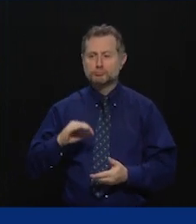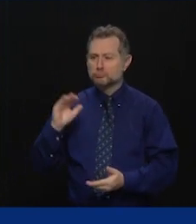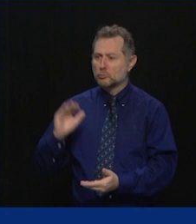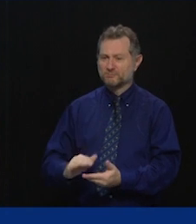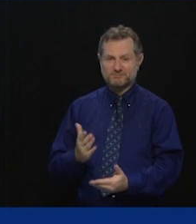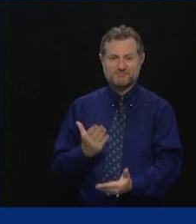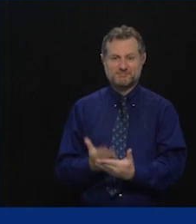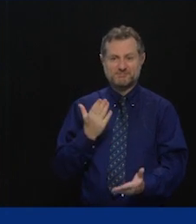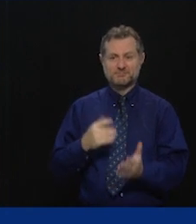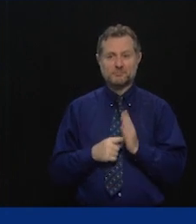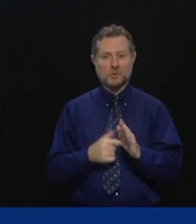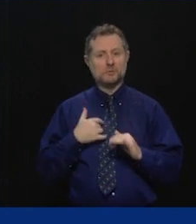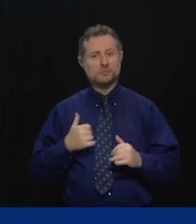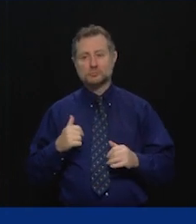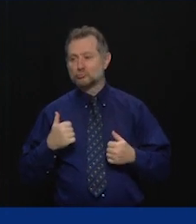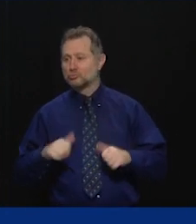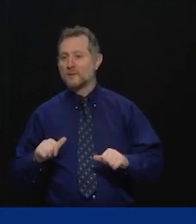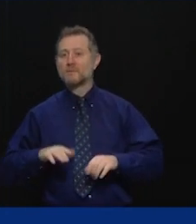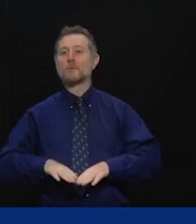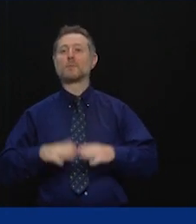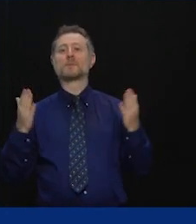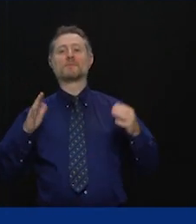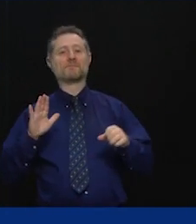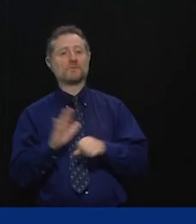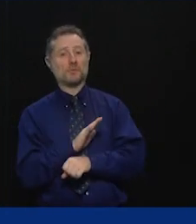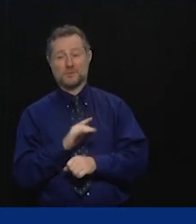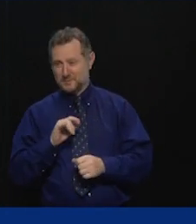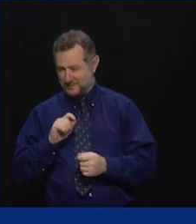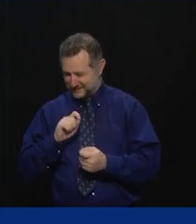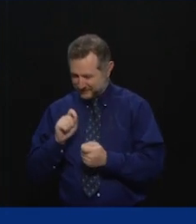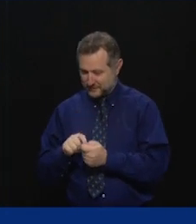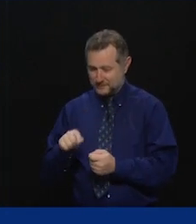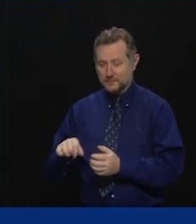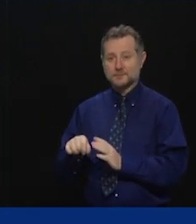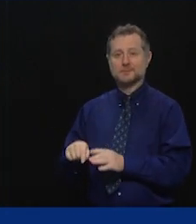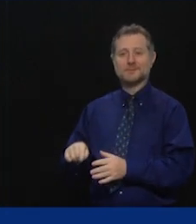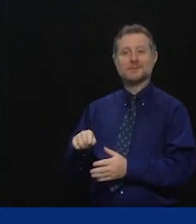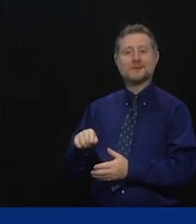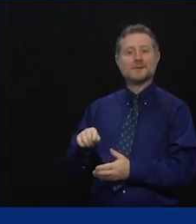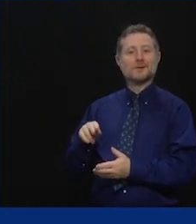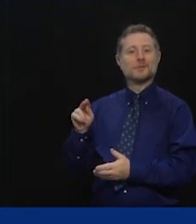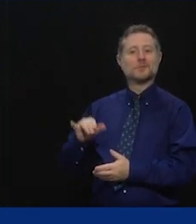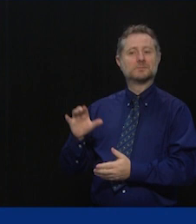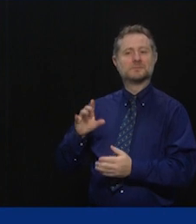entire state, but particularly New York City. When I can greet people from other parts of the world,